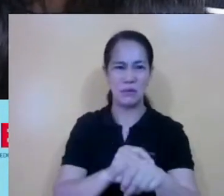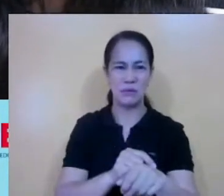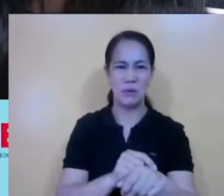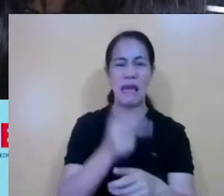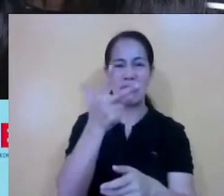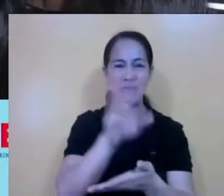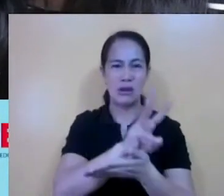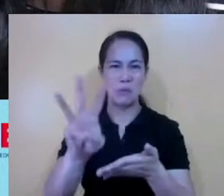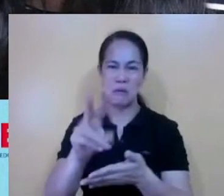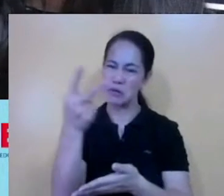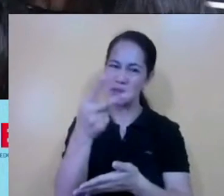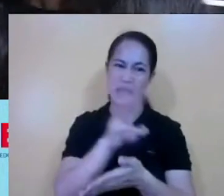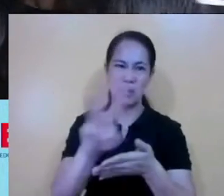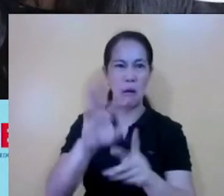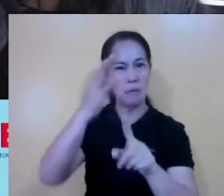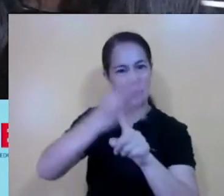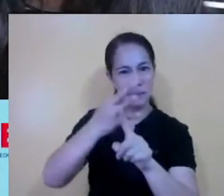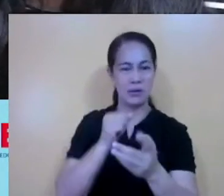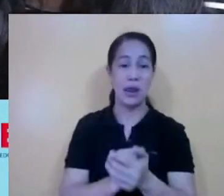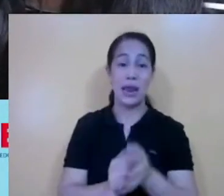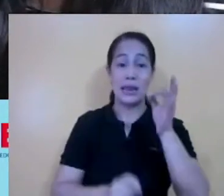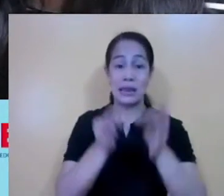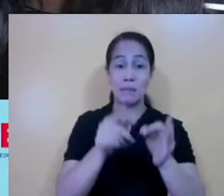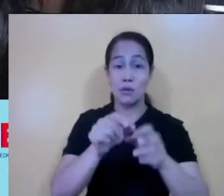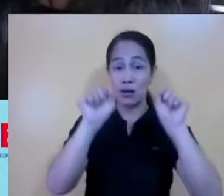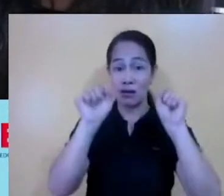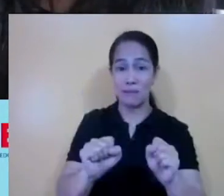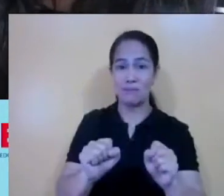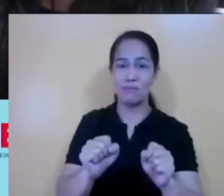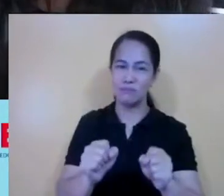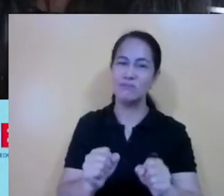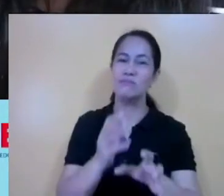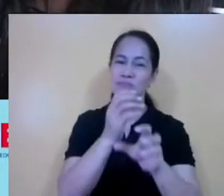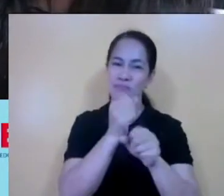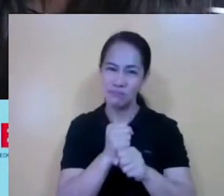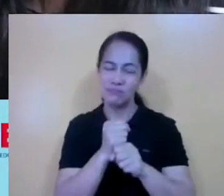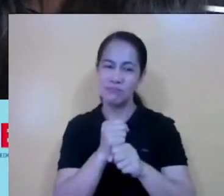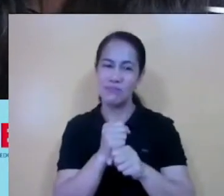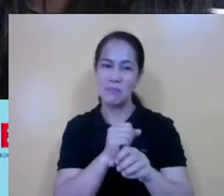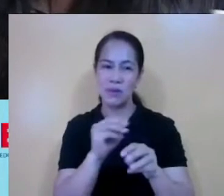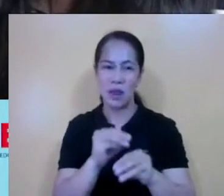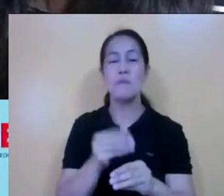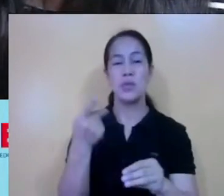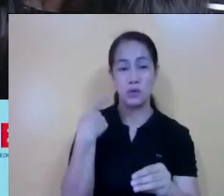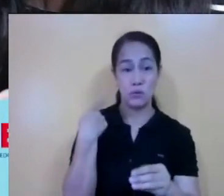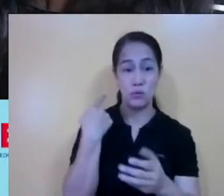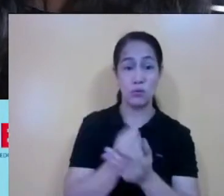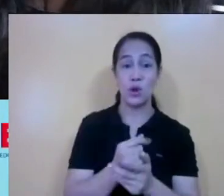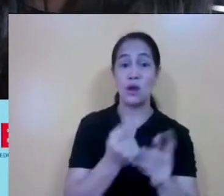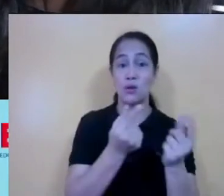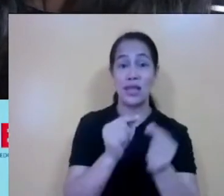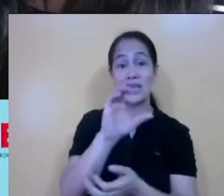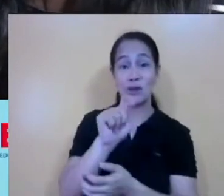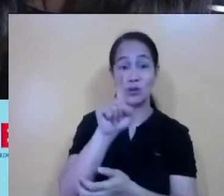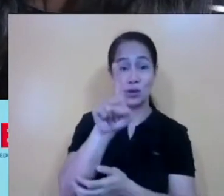of February. If you were able to conduct classroom observation already, then you have to do COT1, because if you use